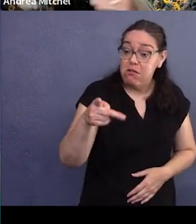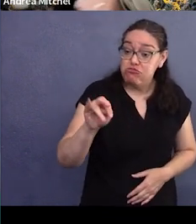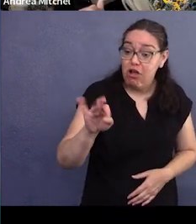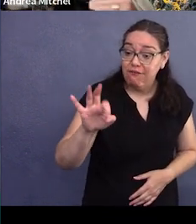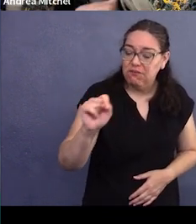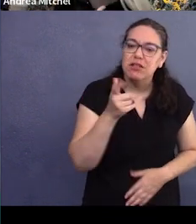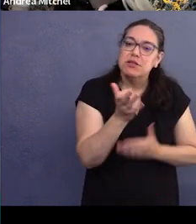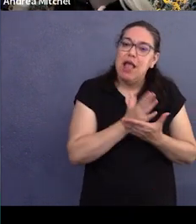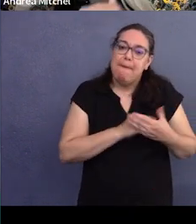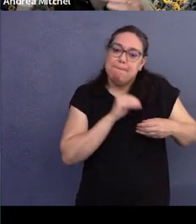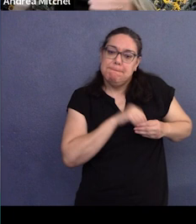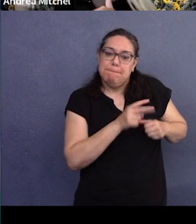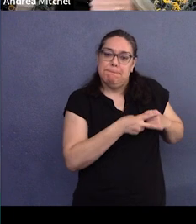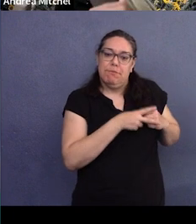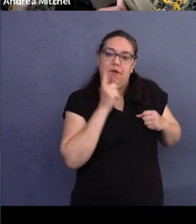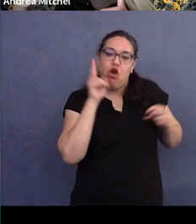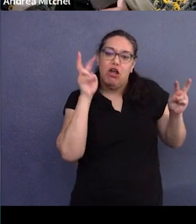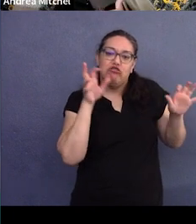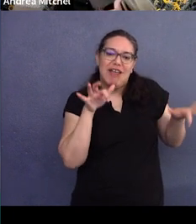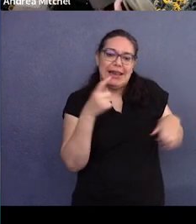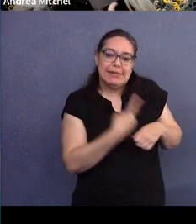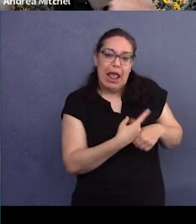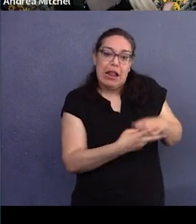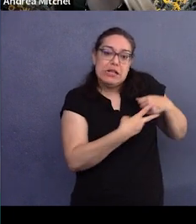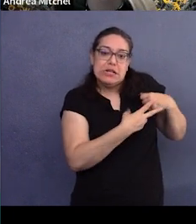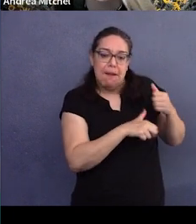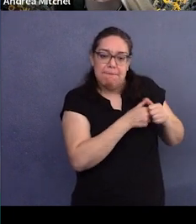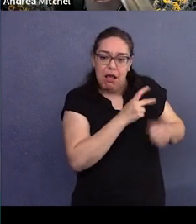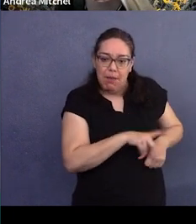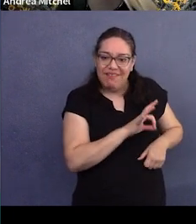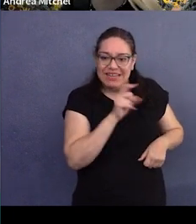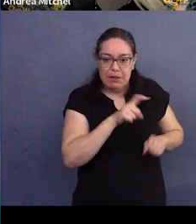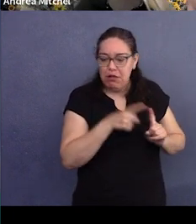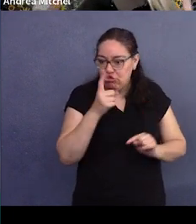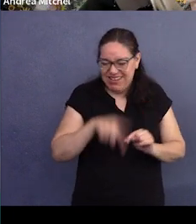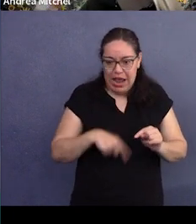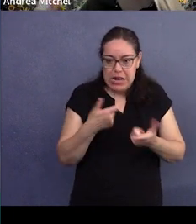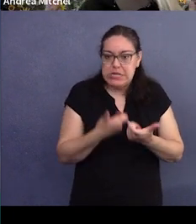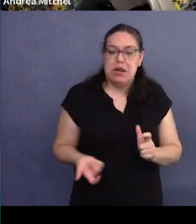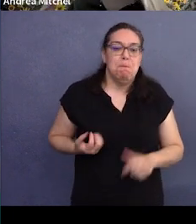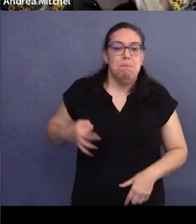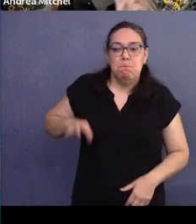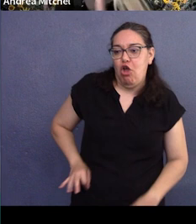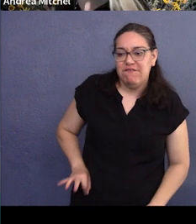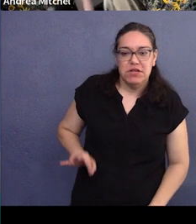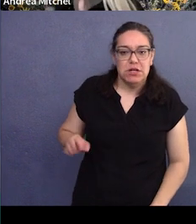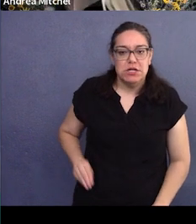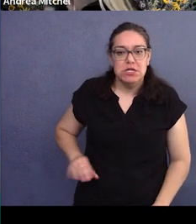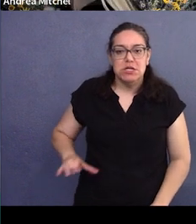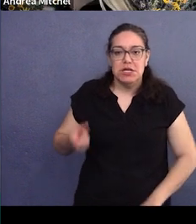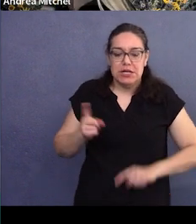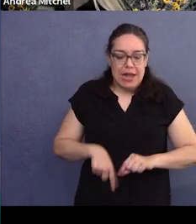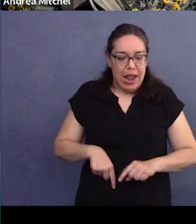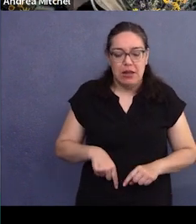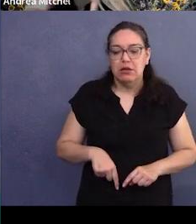they somewhat come close. You can't make a huge profit. In other words, that's the term. You can have